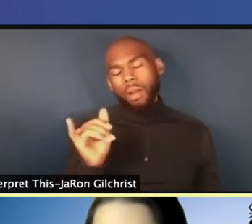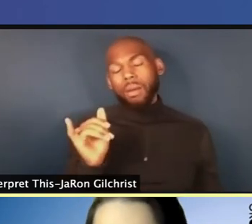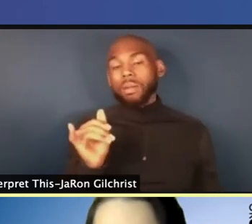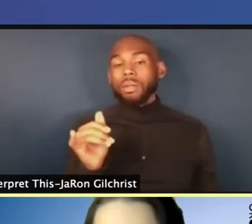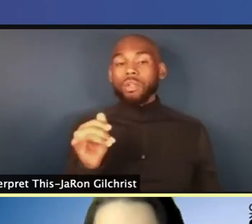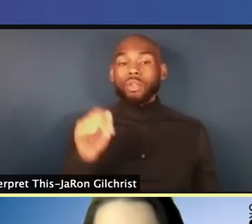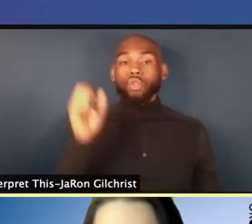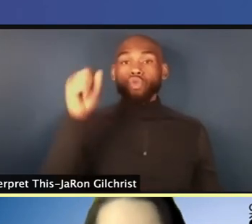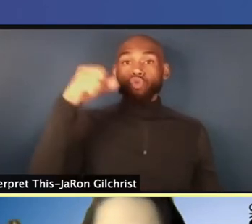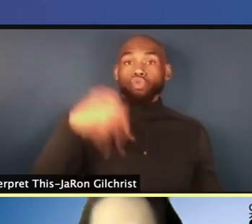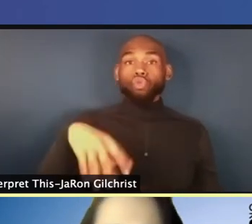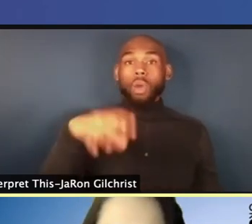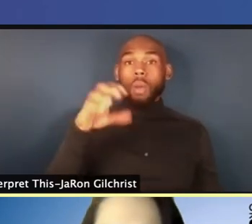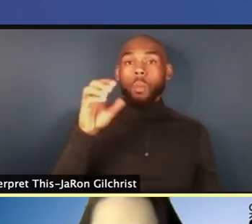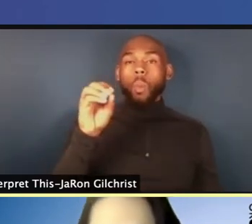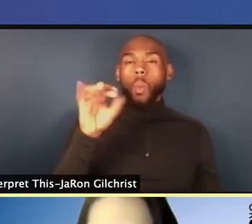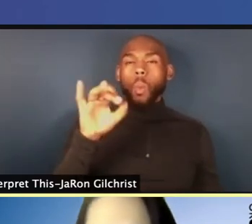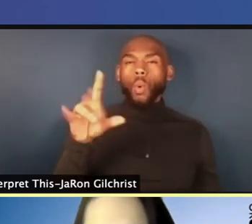dropping